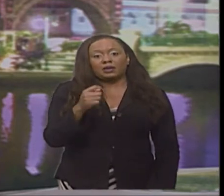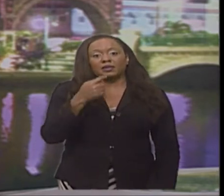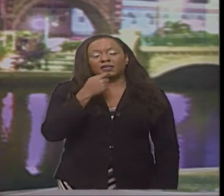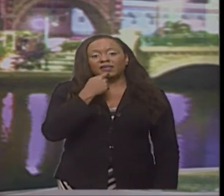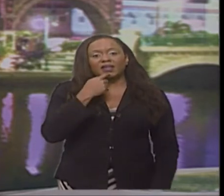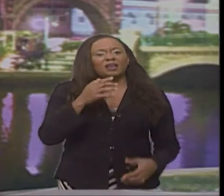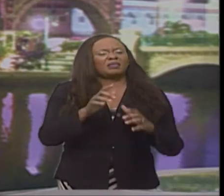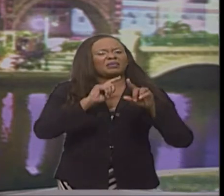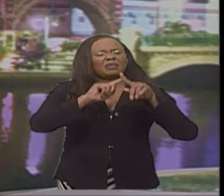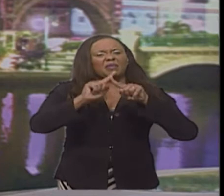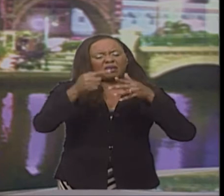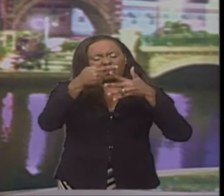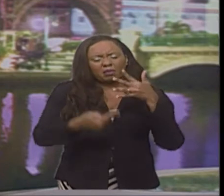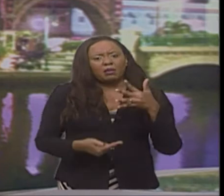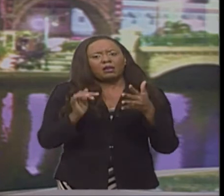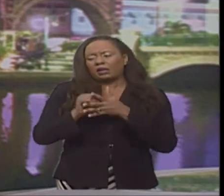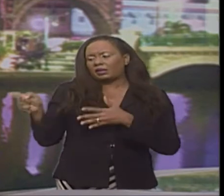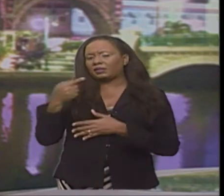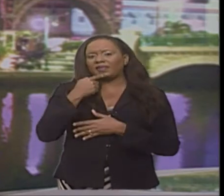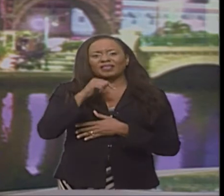free, again is unrealistic.